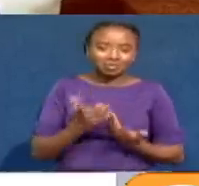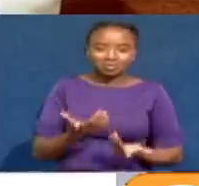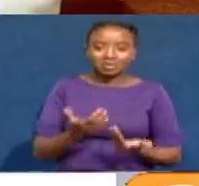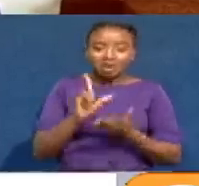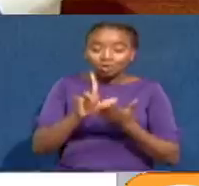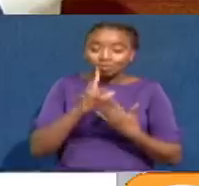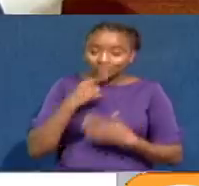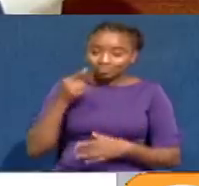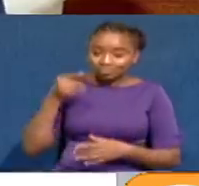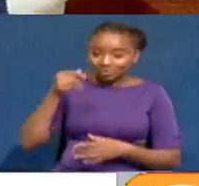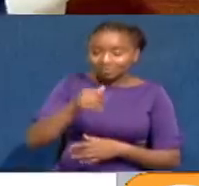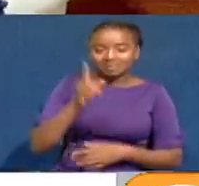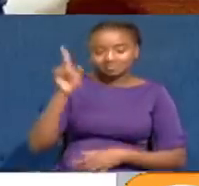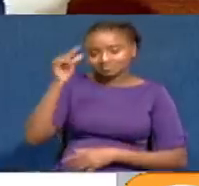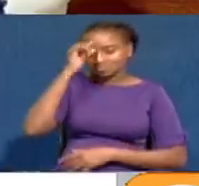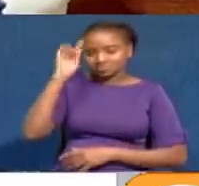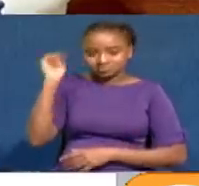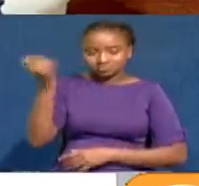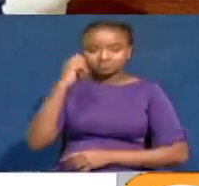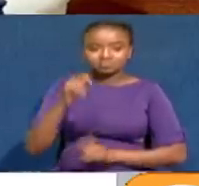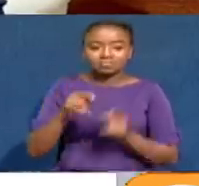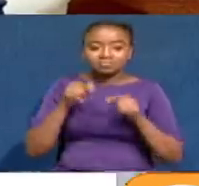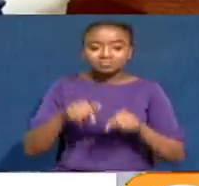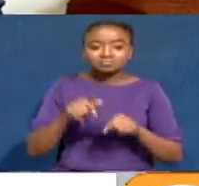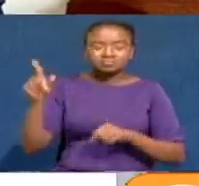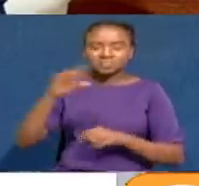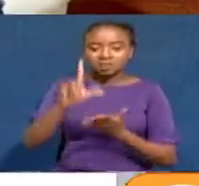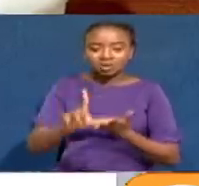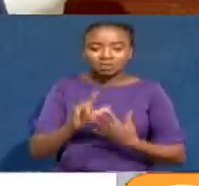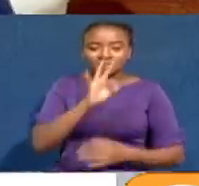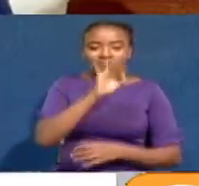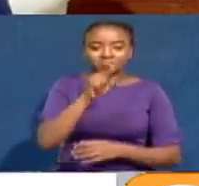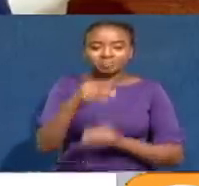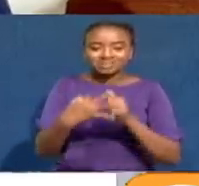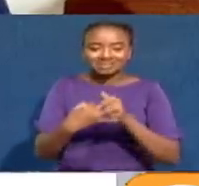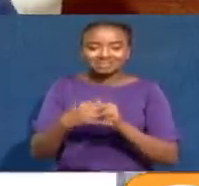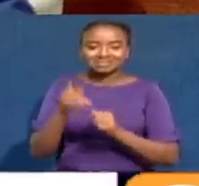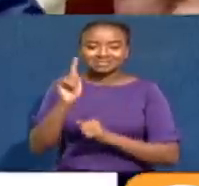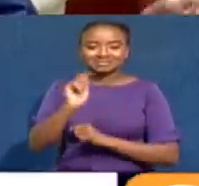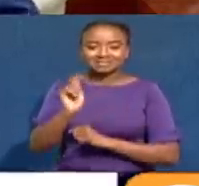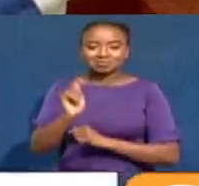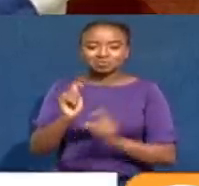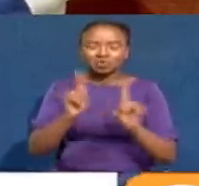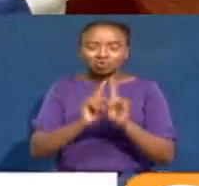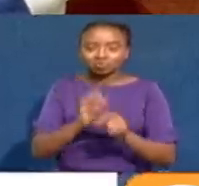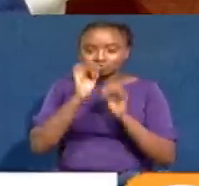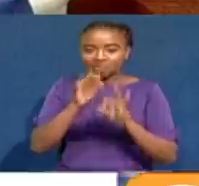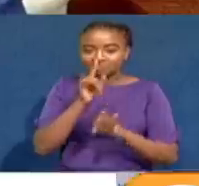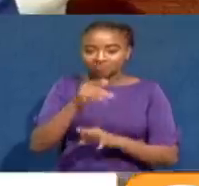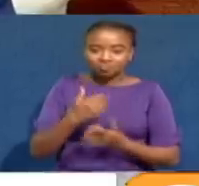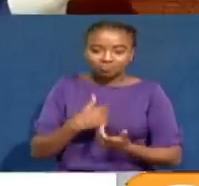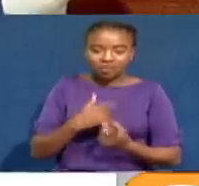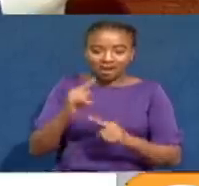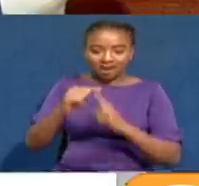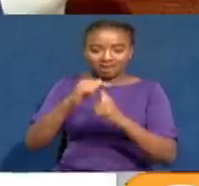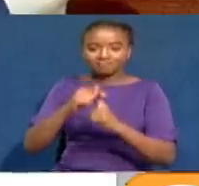guaranteed by the government of Kenya. That debt currently is around 3.8 trillion Kenya shillings. If you add 8 trillion